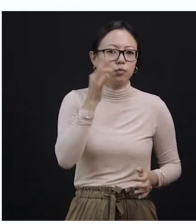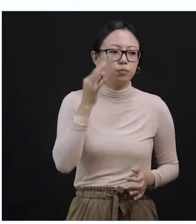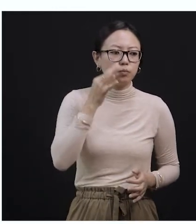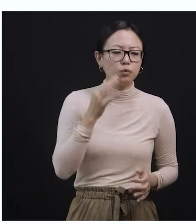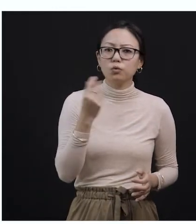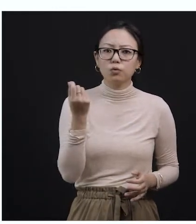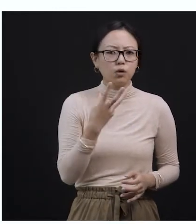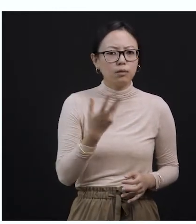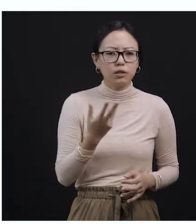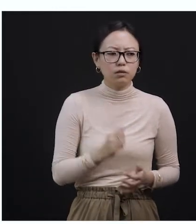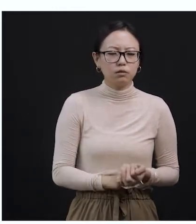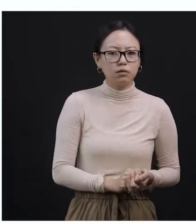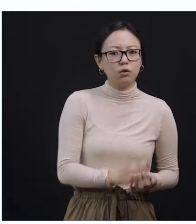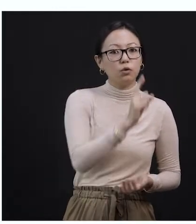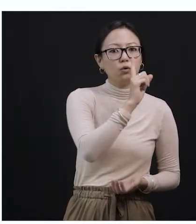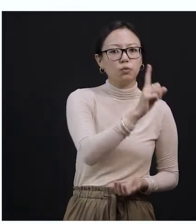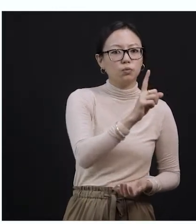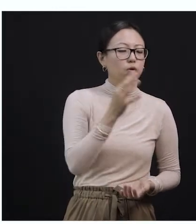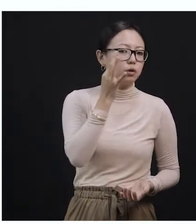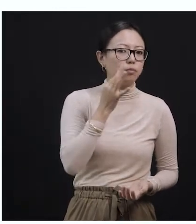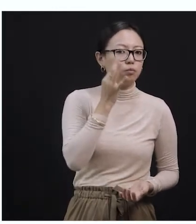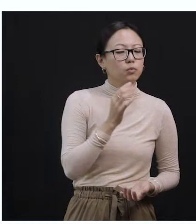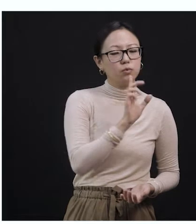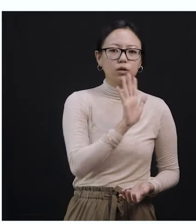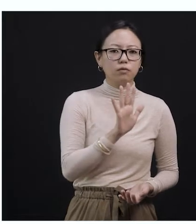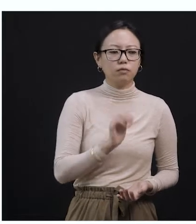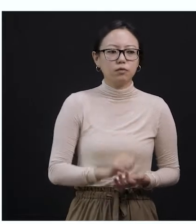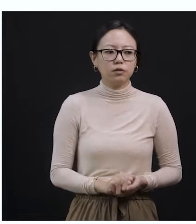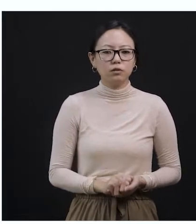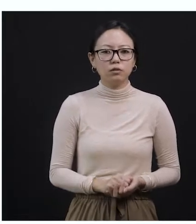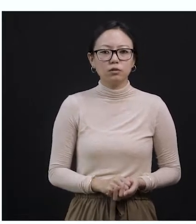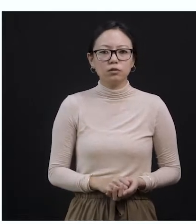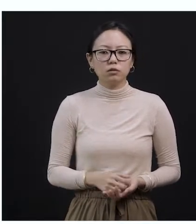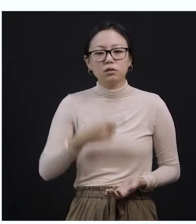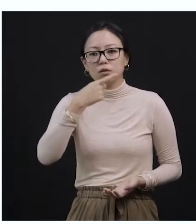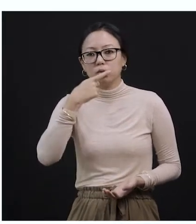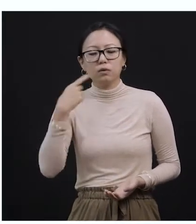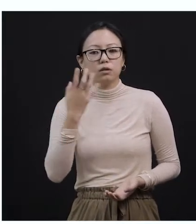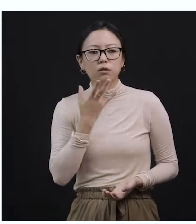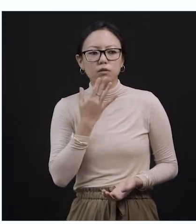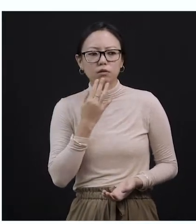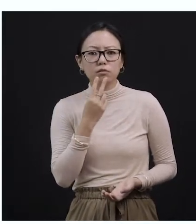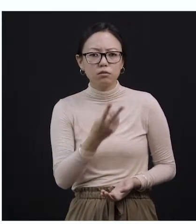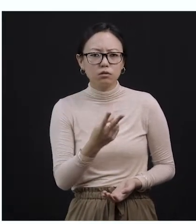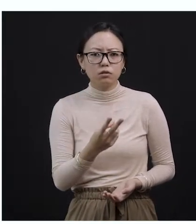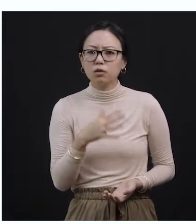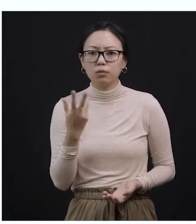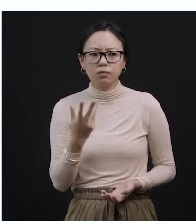place, and in tens place, we have one blue strip. In ones place, we have